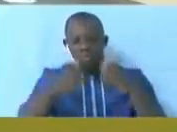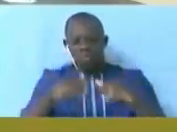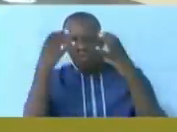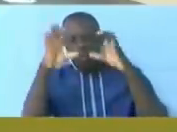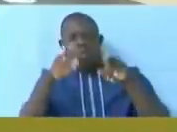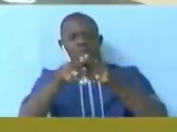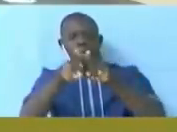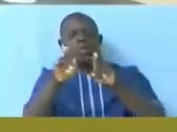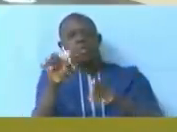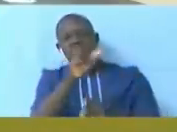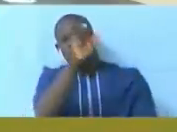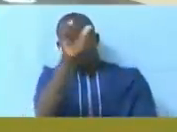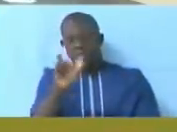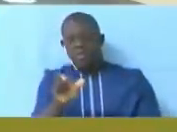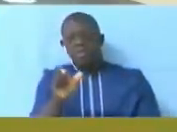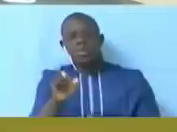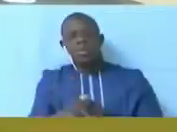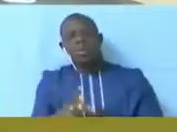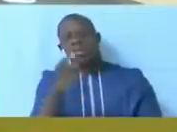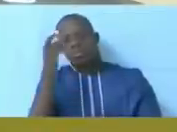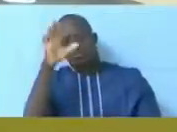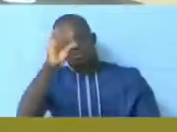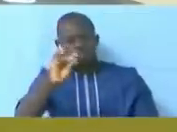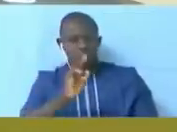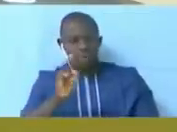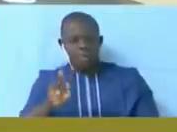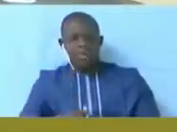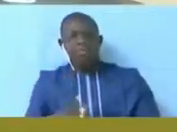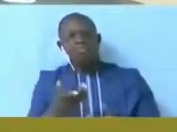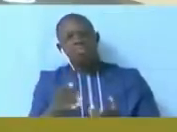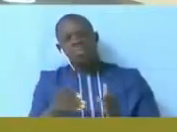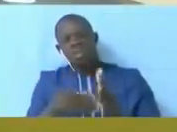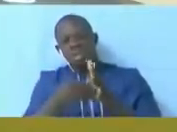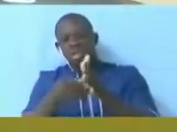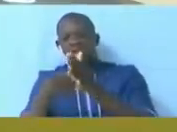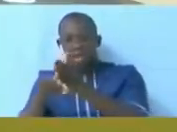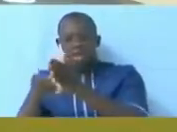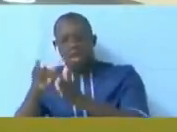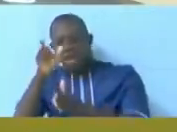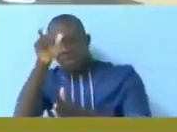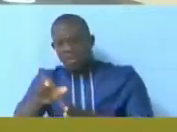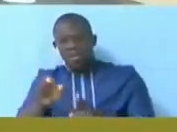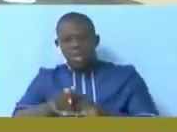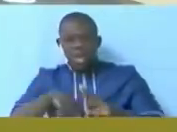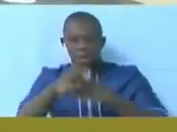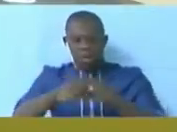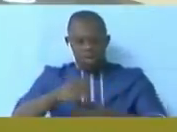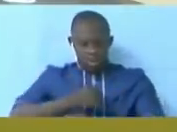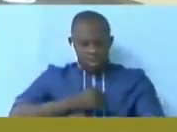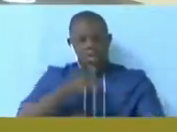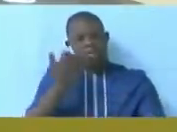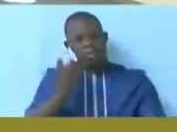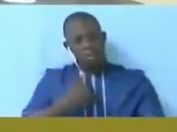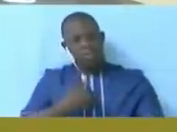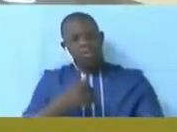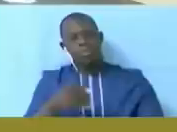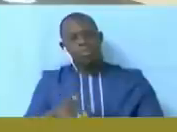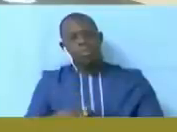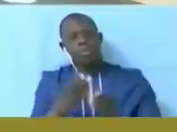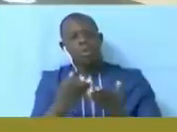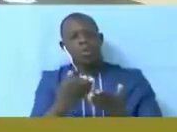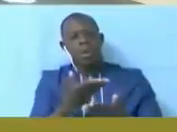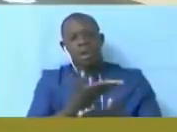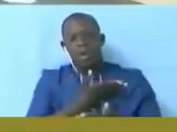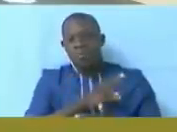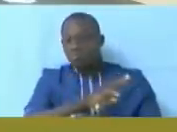mwe kulanyo bulanyo tema drong ika mengera ikata nyinyato nga kuntongko lega surtu nyintanko bunda mwole. And they had no hesitation,